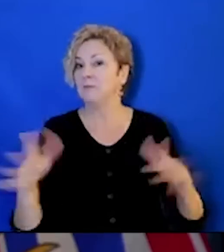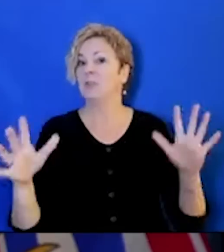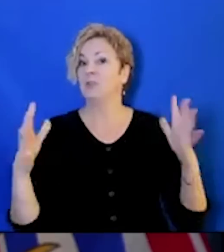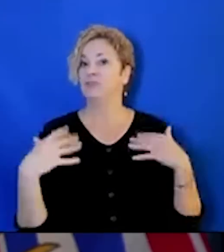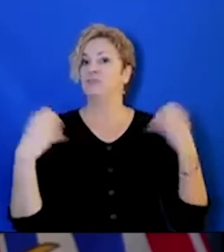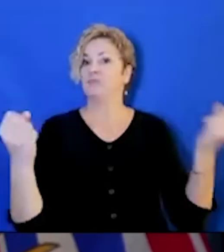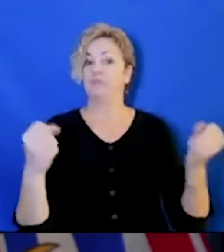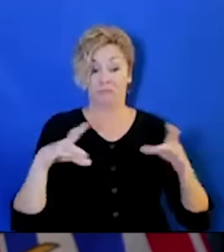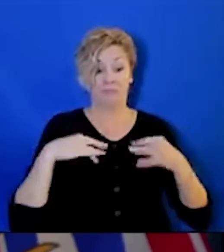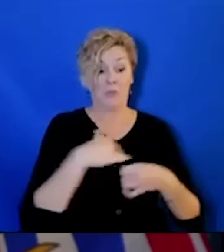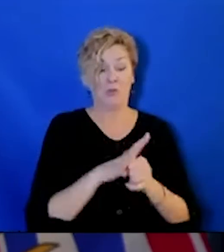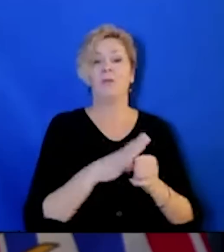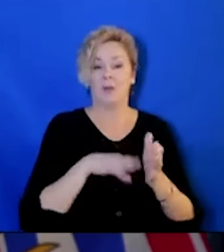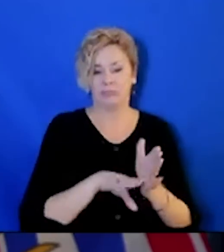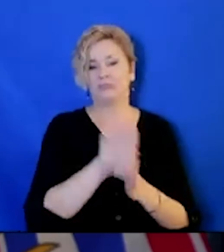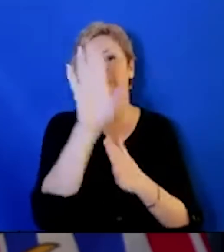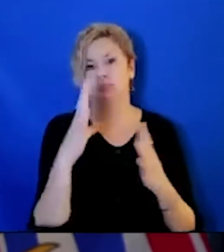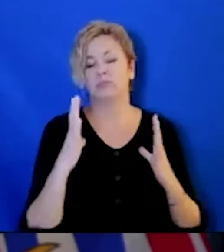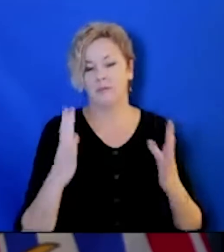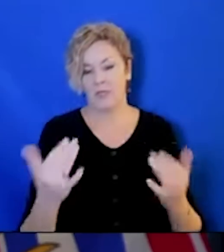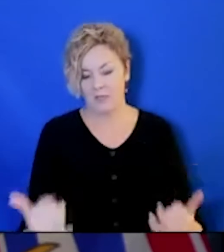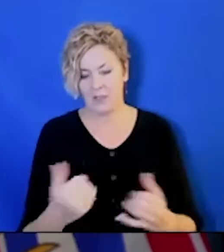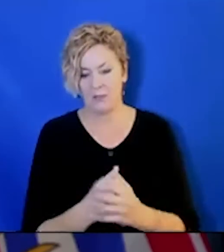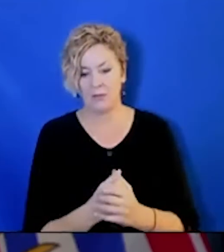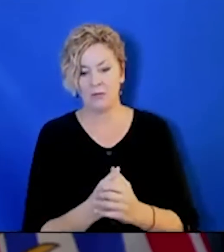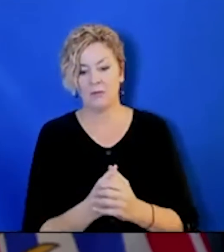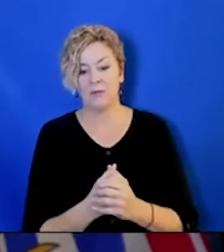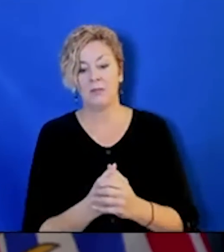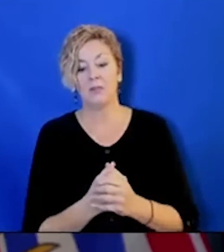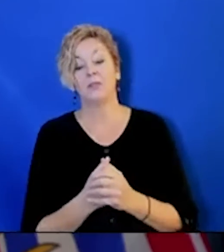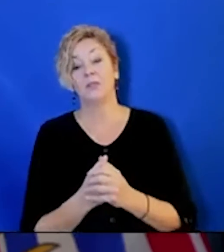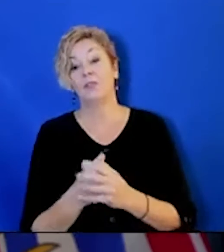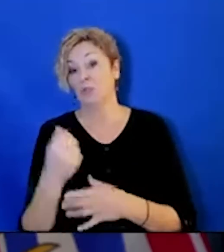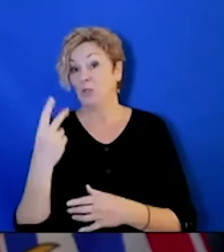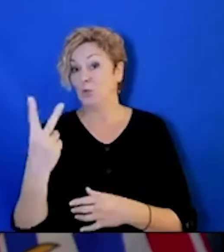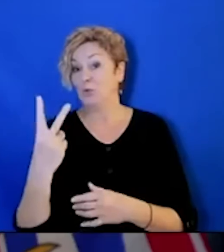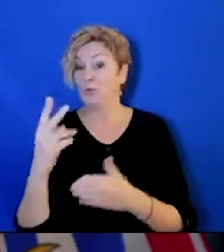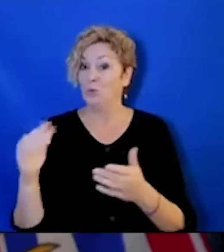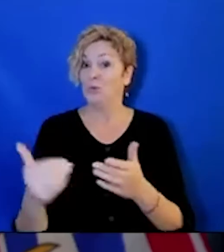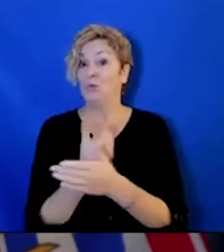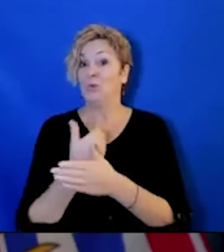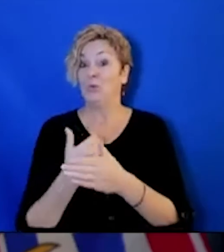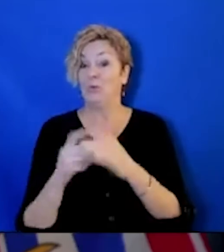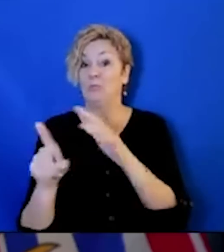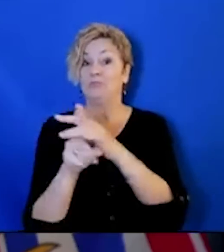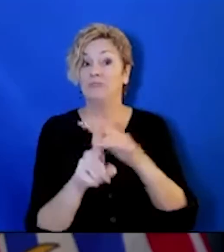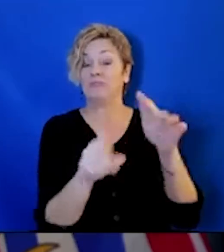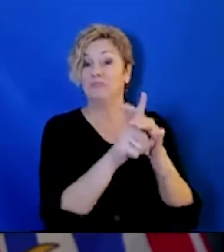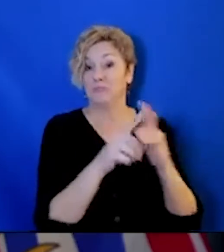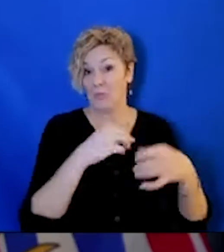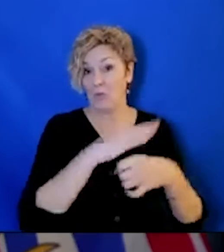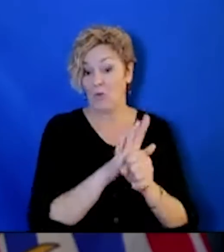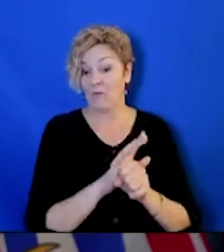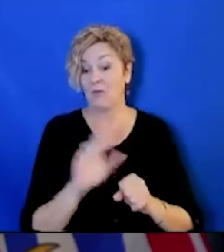at the Harrison Point Long-Term Care and one at Normanna Long-Term Care Home. And 3 outbreaks have been declared over at Fairhaven Homes